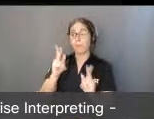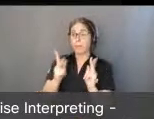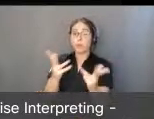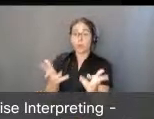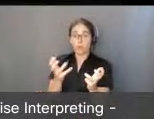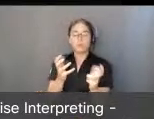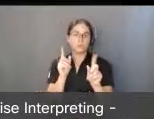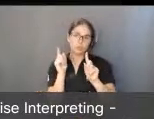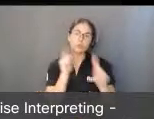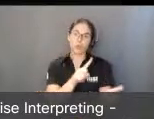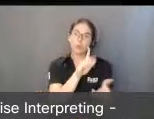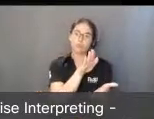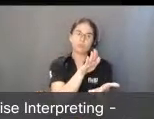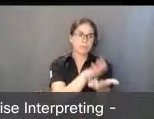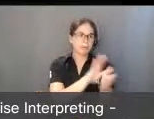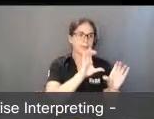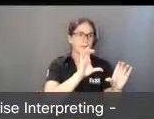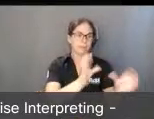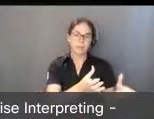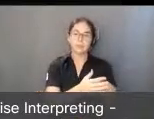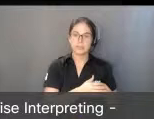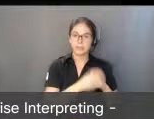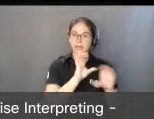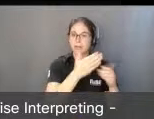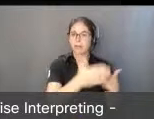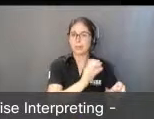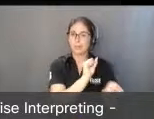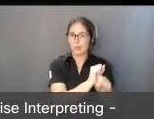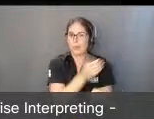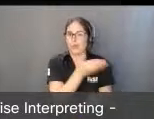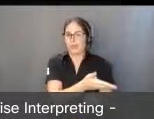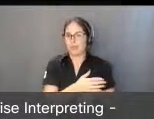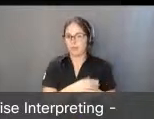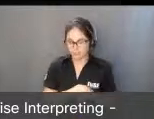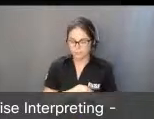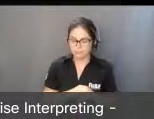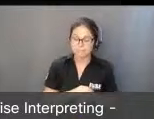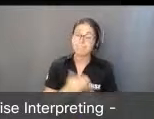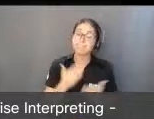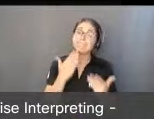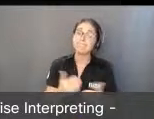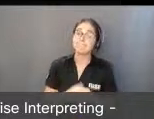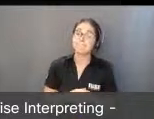Thank you for taking the time to read this email. Sincerely, Rebecca Hastings.